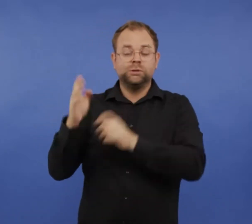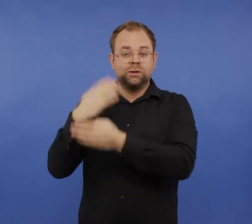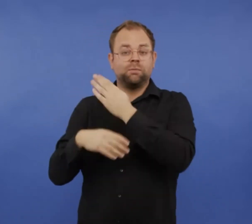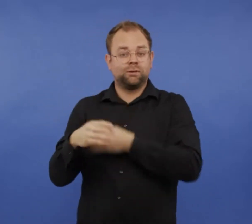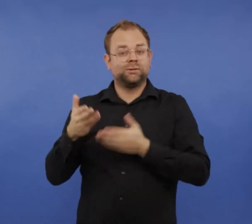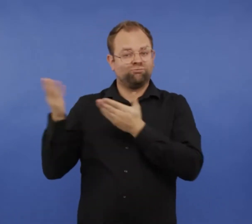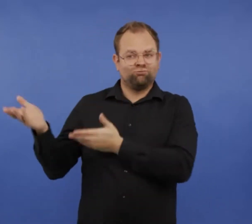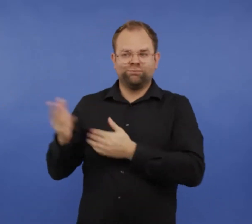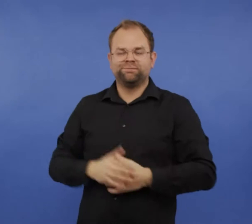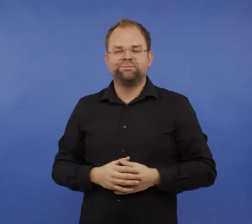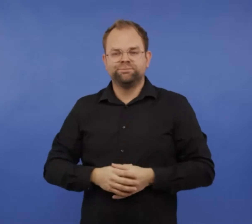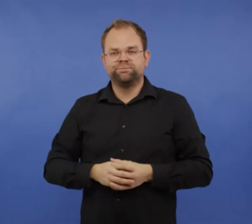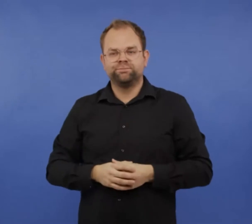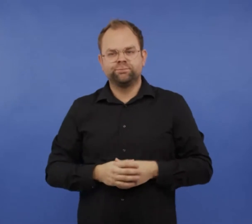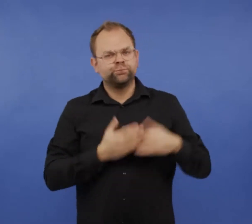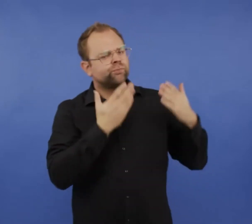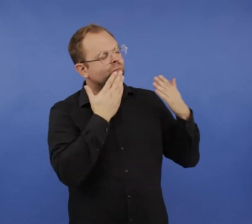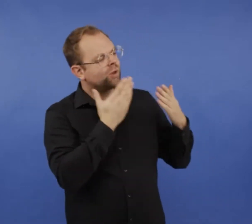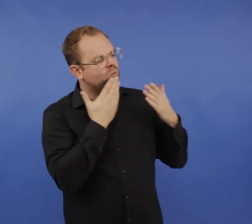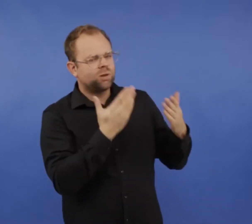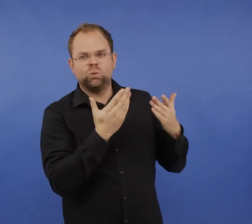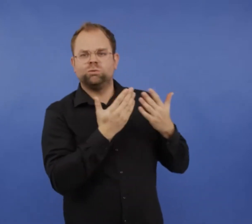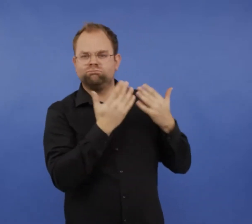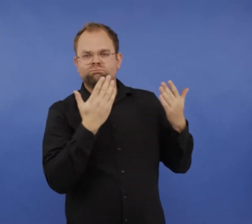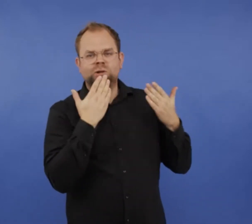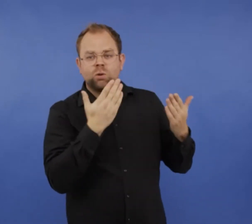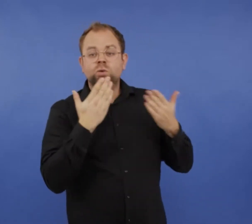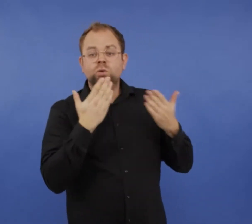all the presentations and